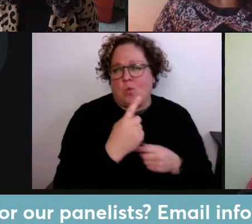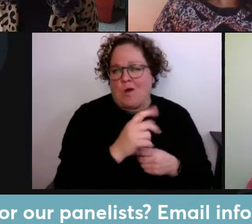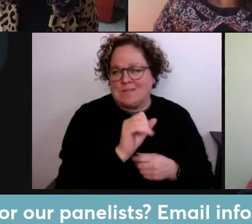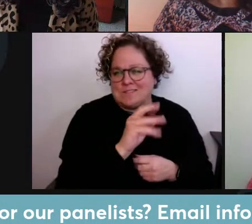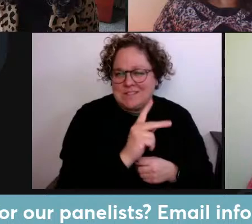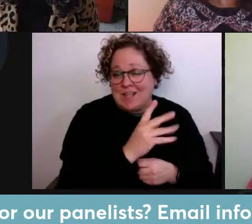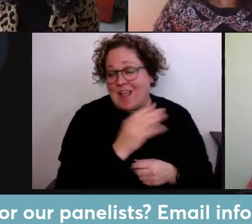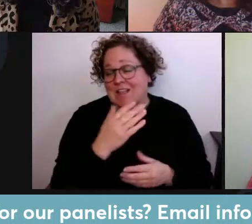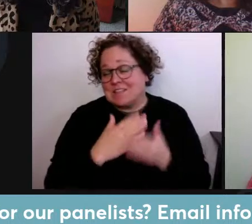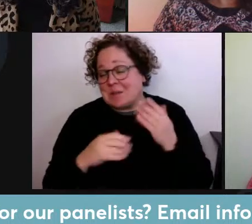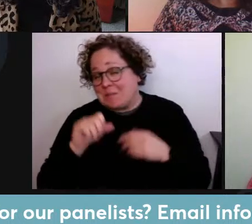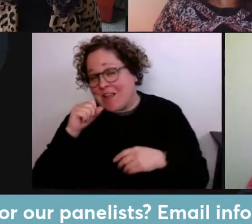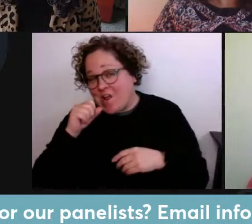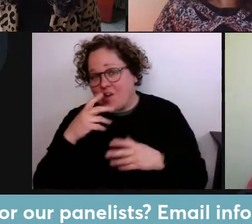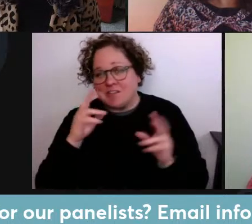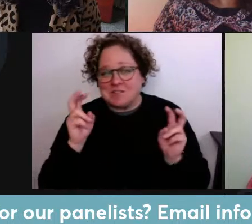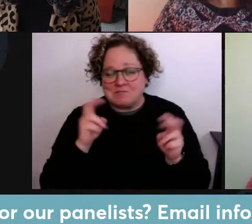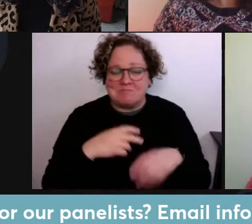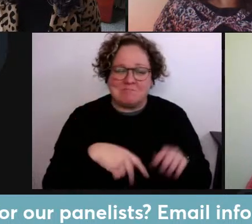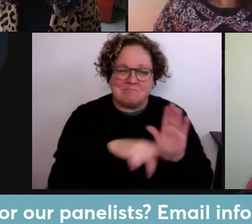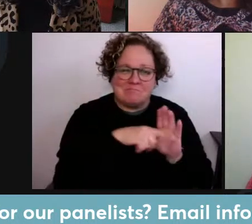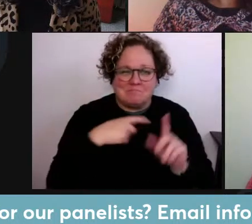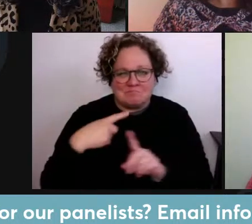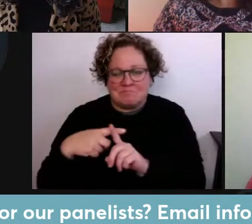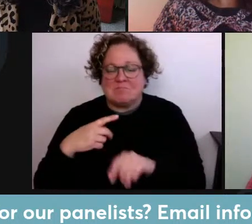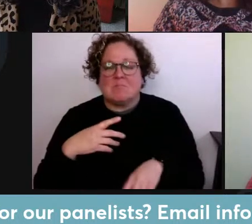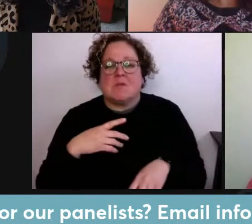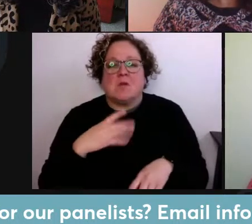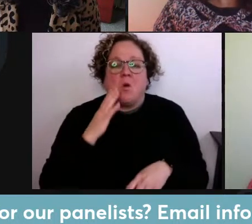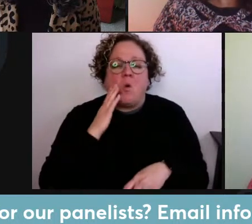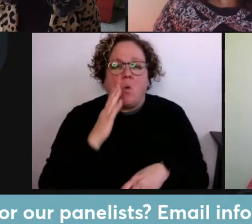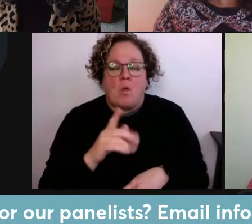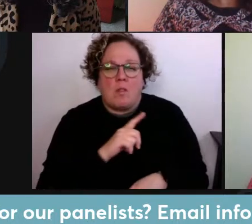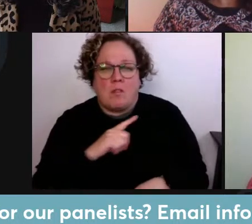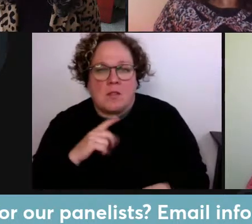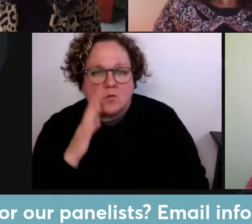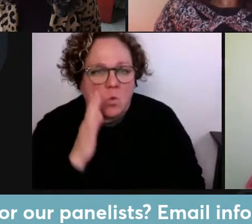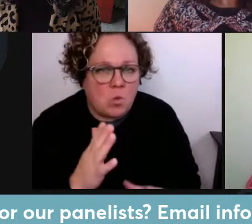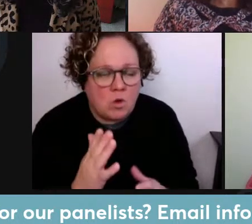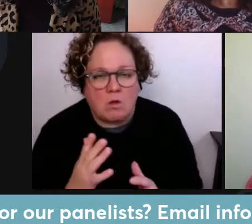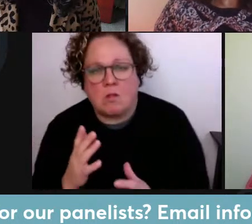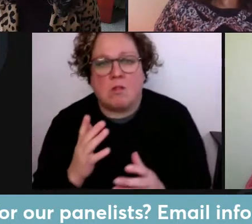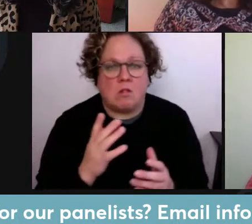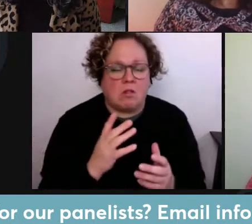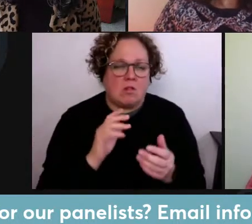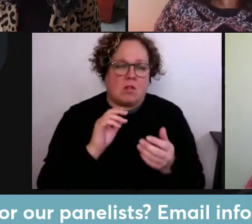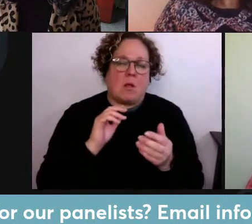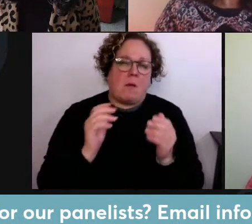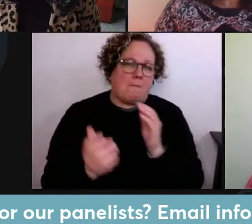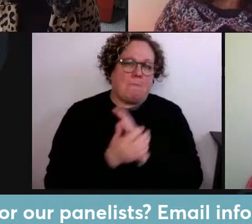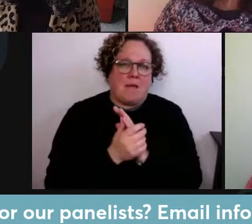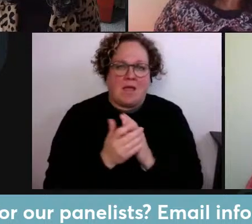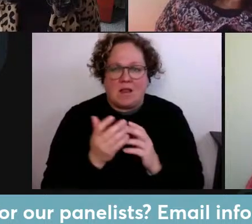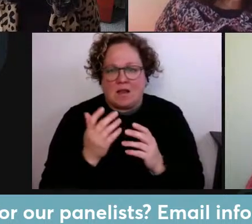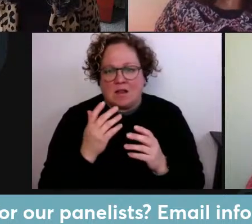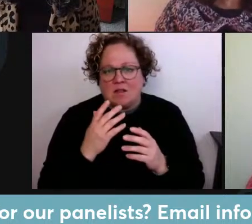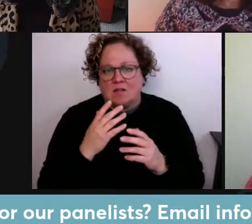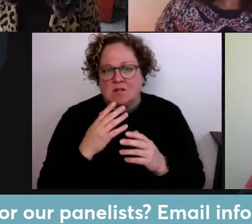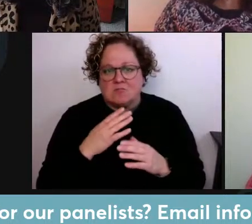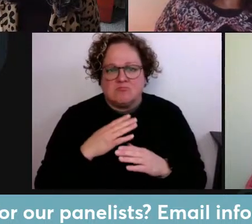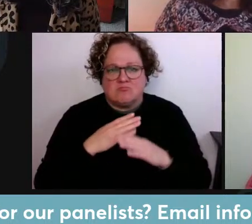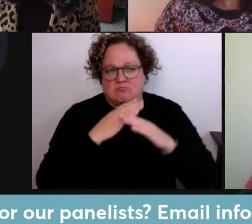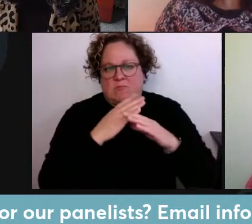our state fair housing law could be amended to prohibit discrimination based on so-called source of income,